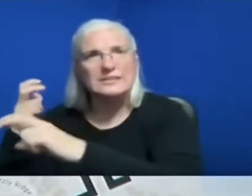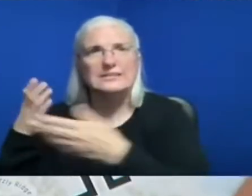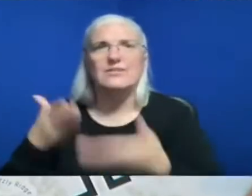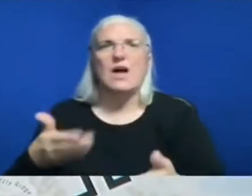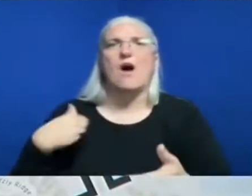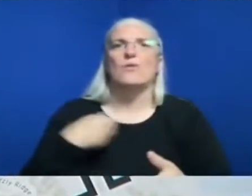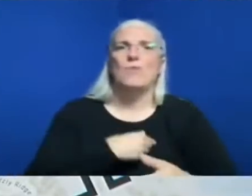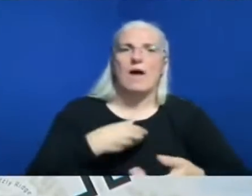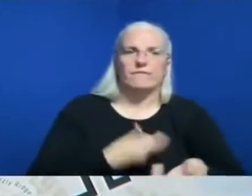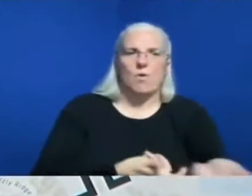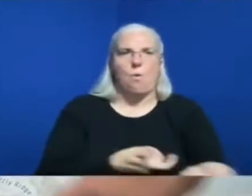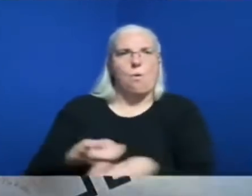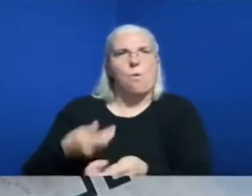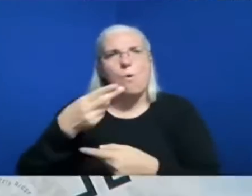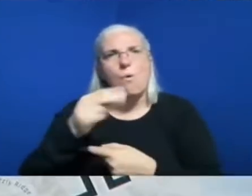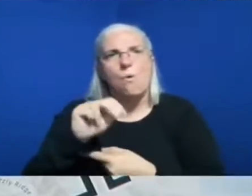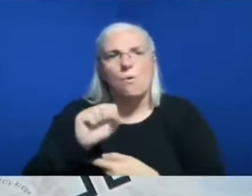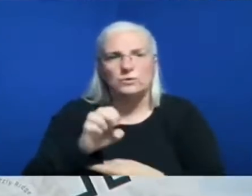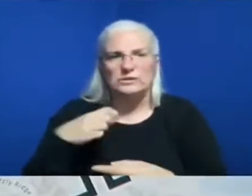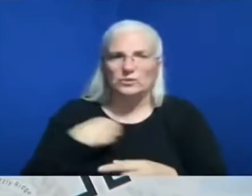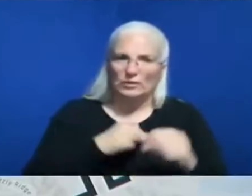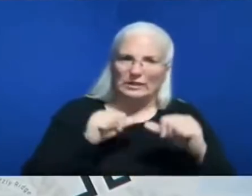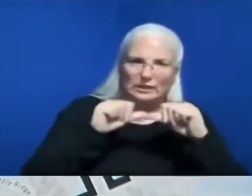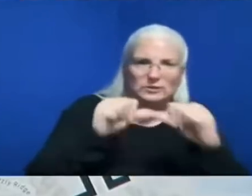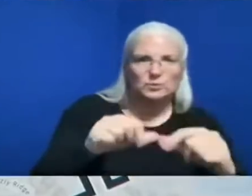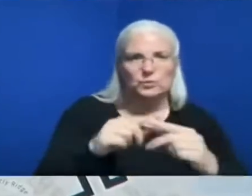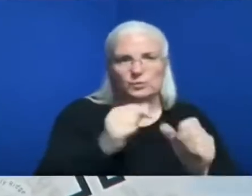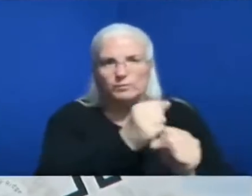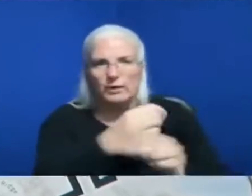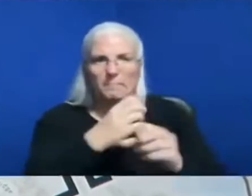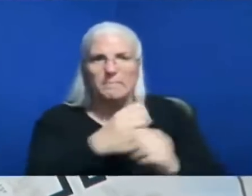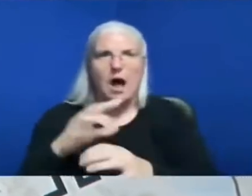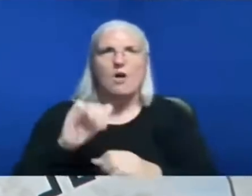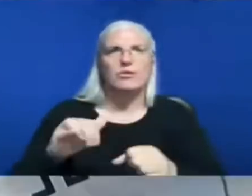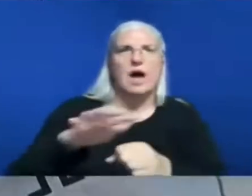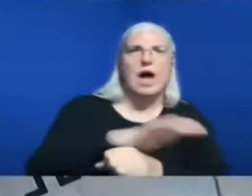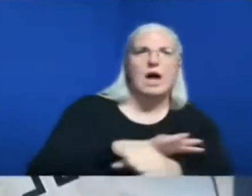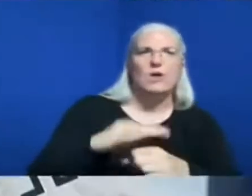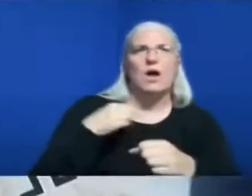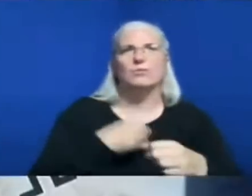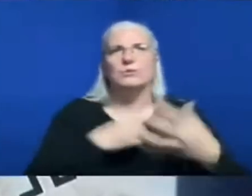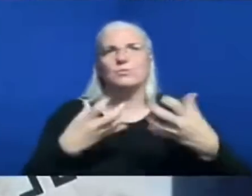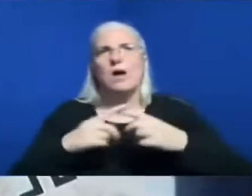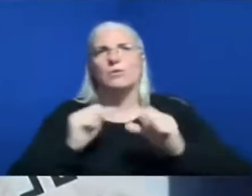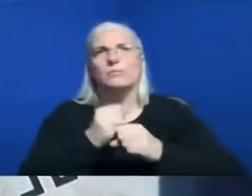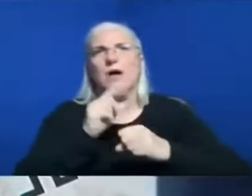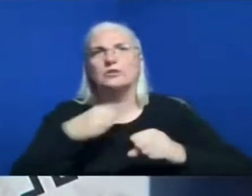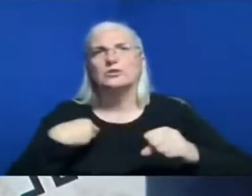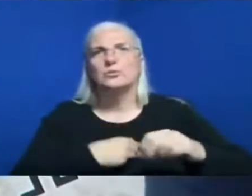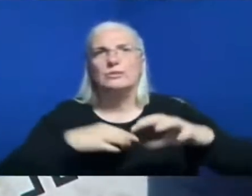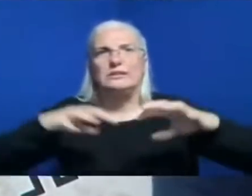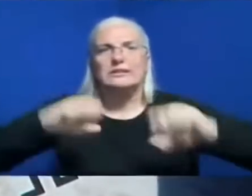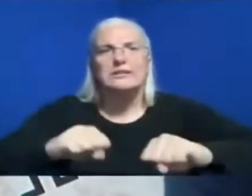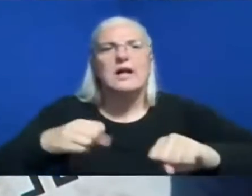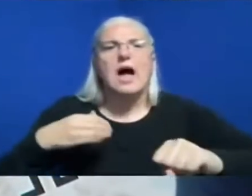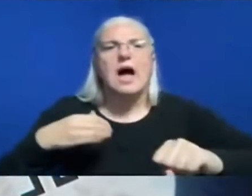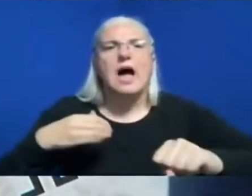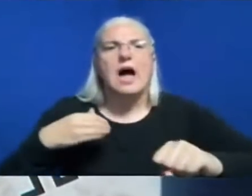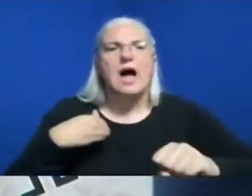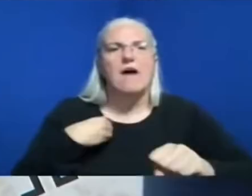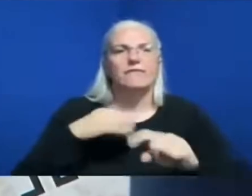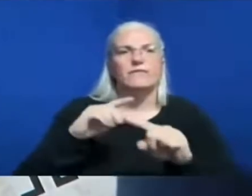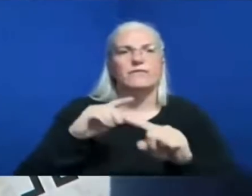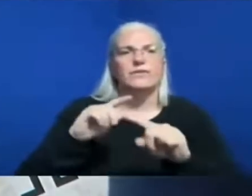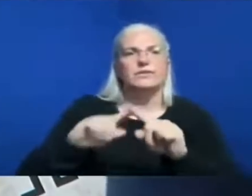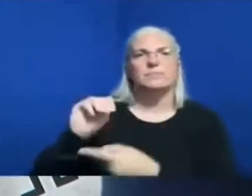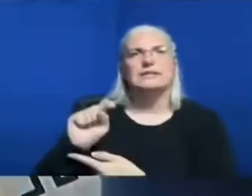fuel modification with masticators out here, and we're building this line to bring it back in. The issue is today, and last night and today, we